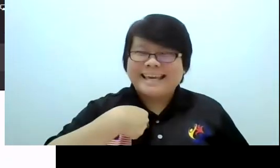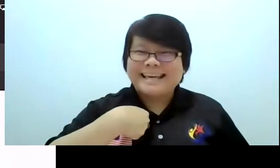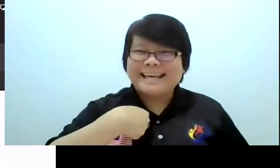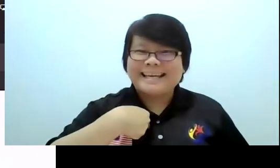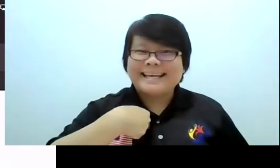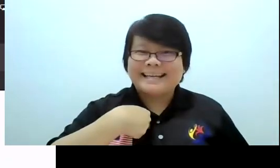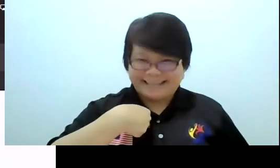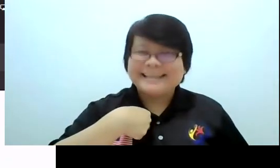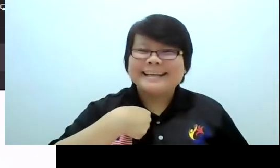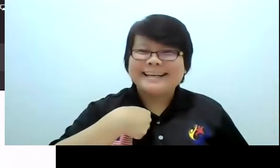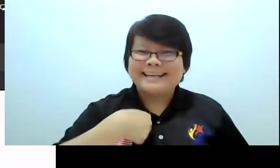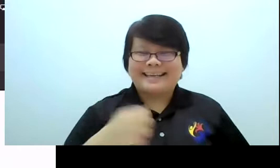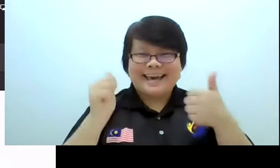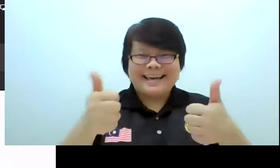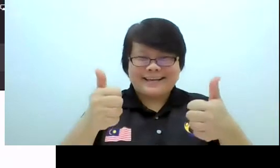me.